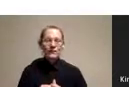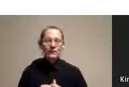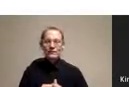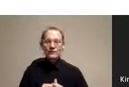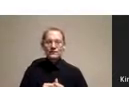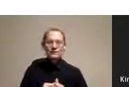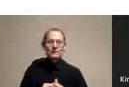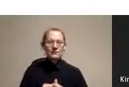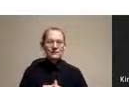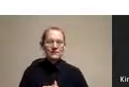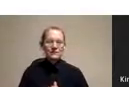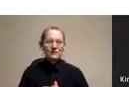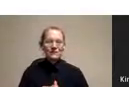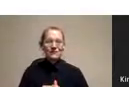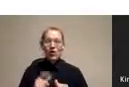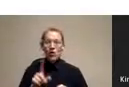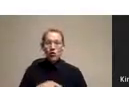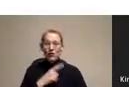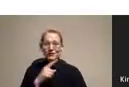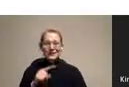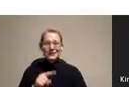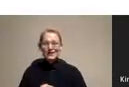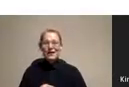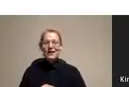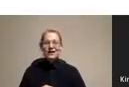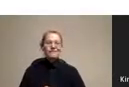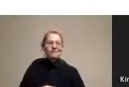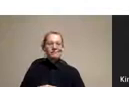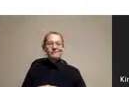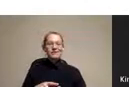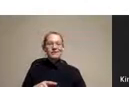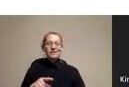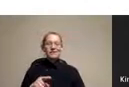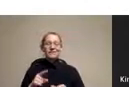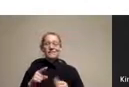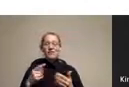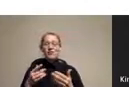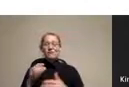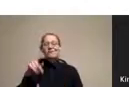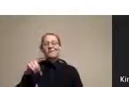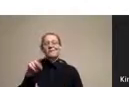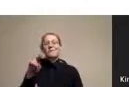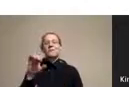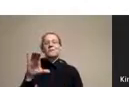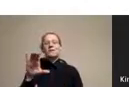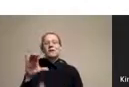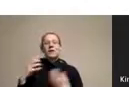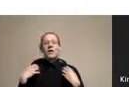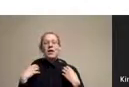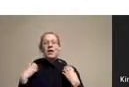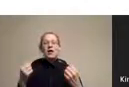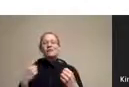We have been for a long time underinvesting in the systems that could have helped us in time of COVID. What you see here is in terms of state and local public health,